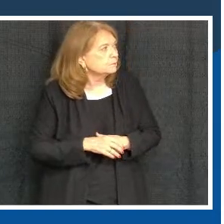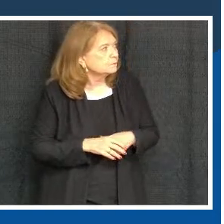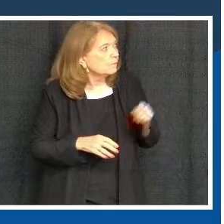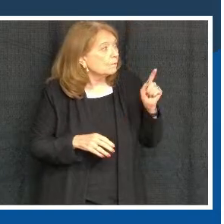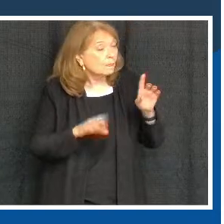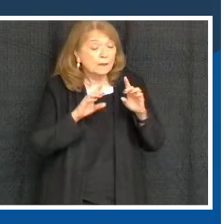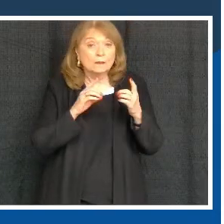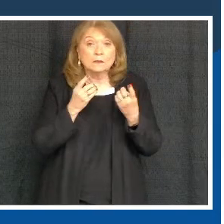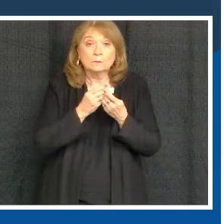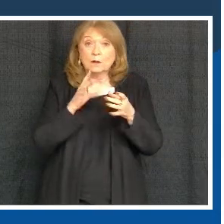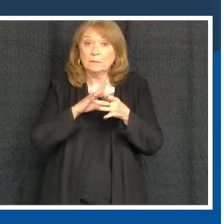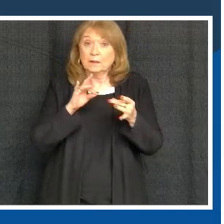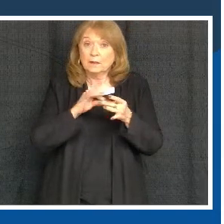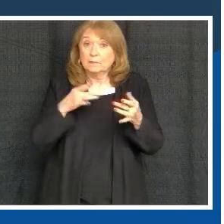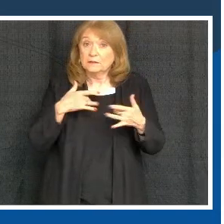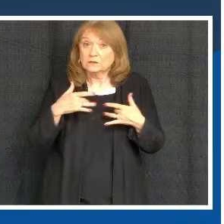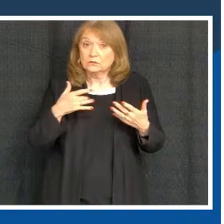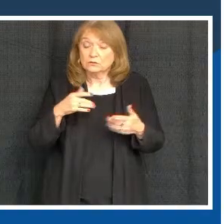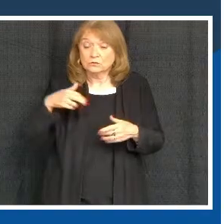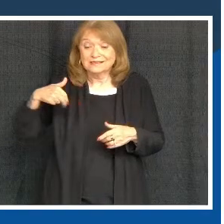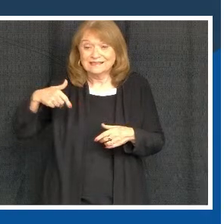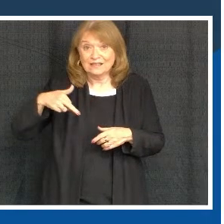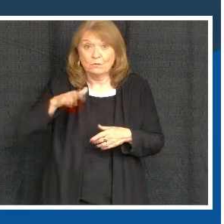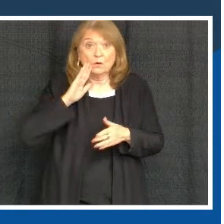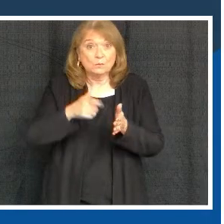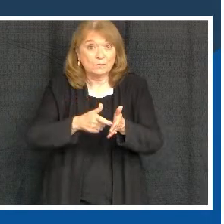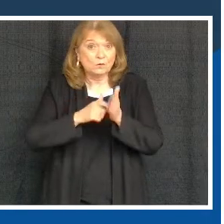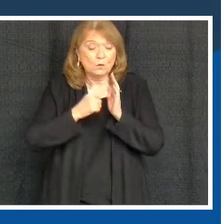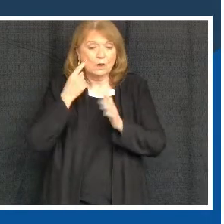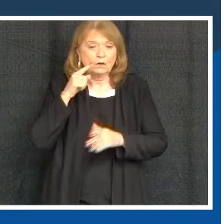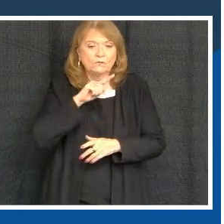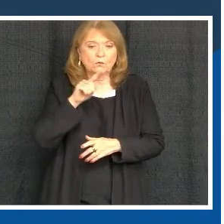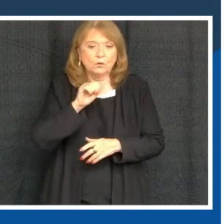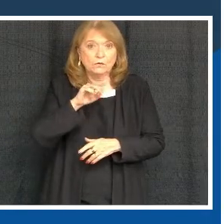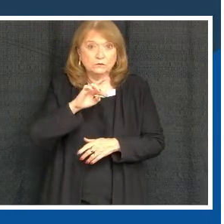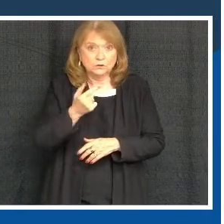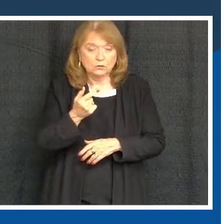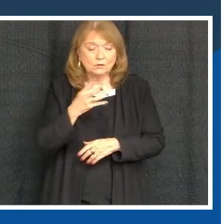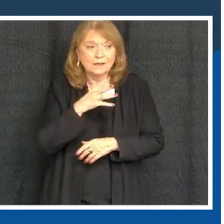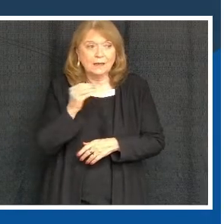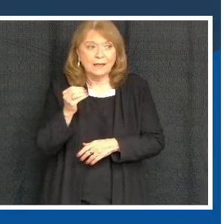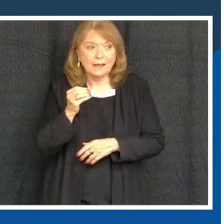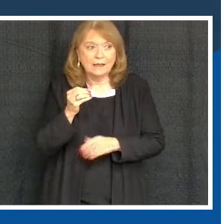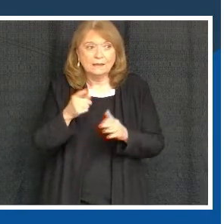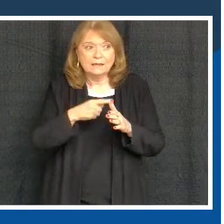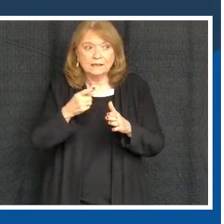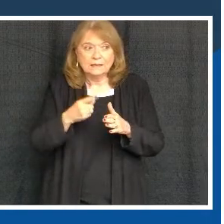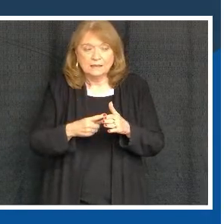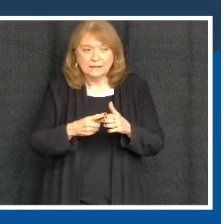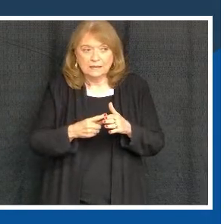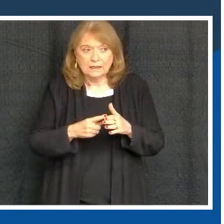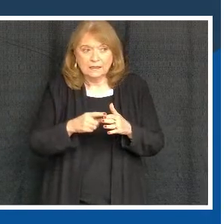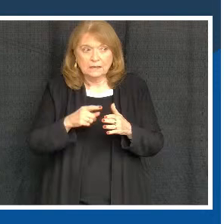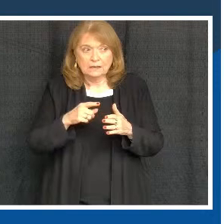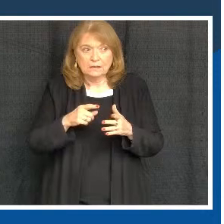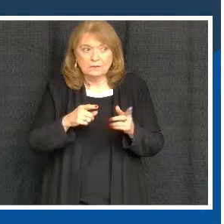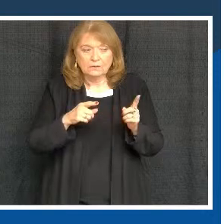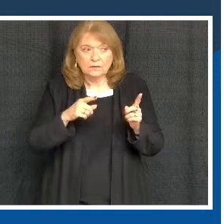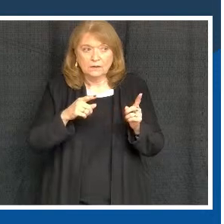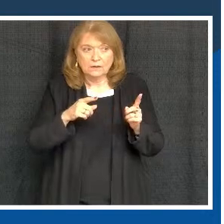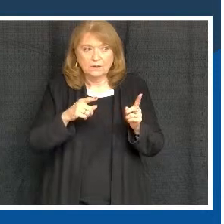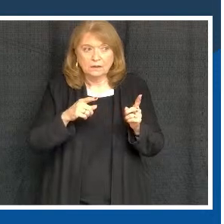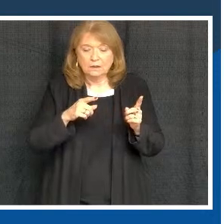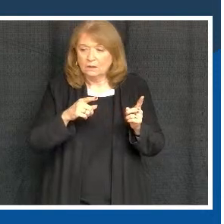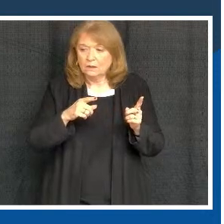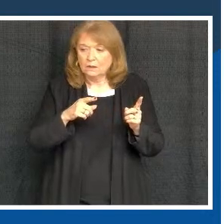Department comments and concerns. Sidewalk would be required per the zoning ordinance, and driveway spacing and placement will comply with the city access